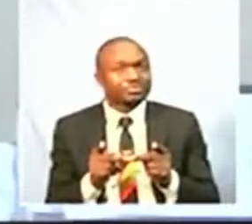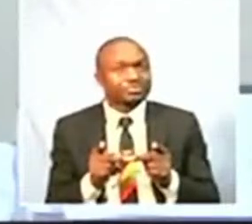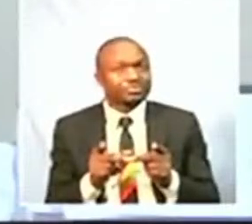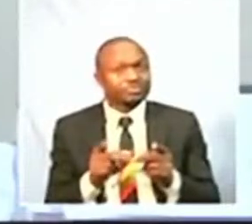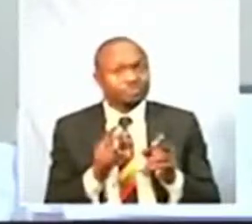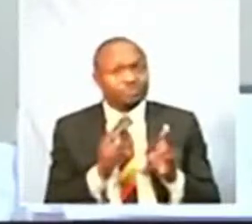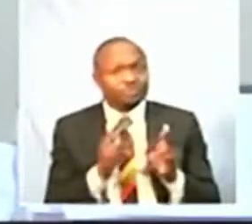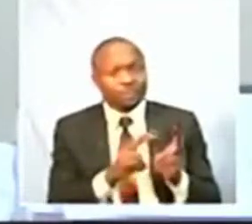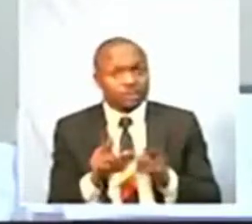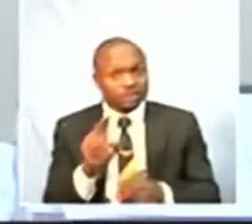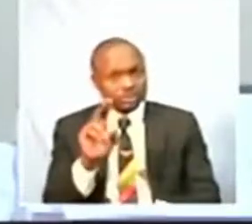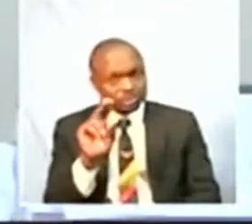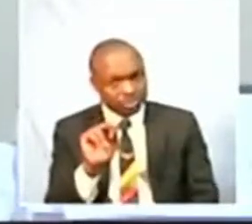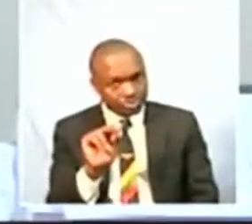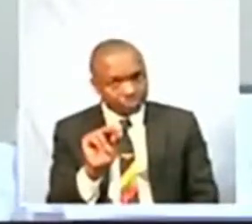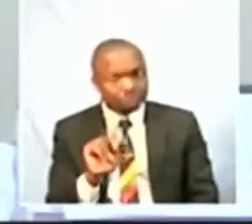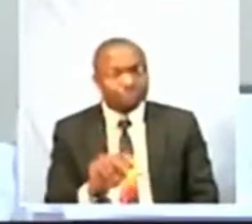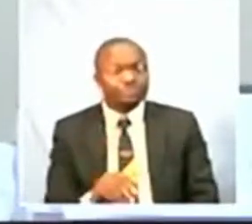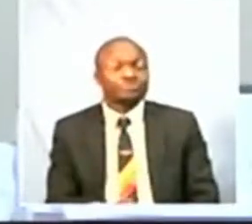The answer is no.